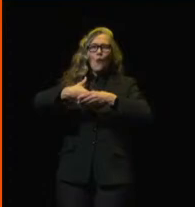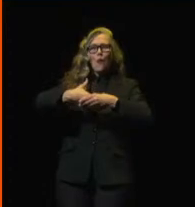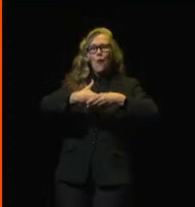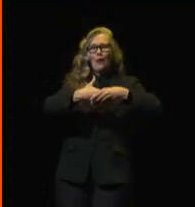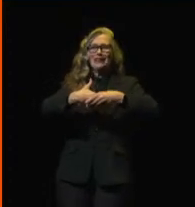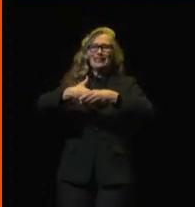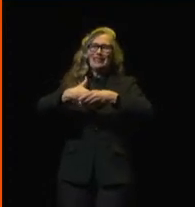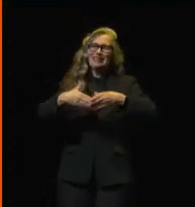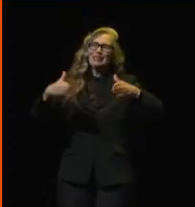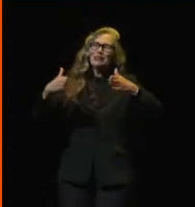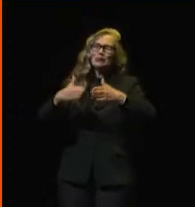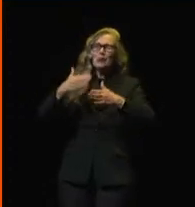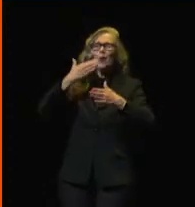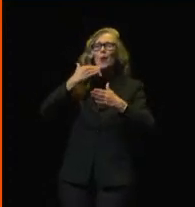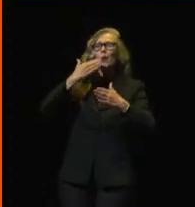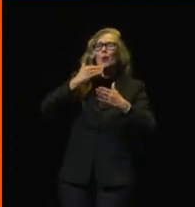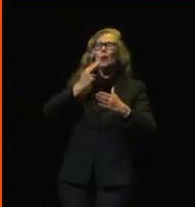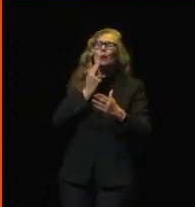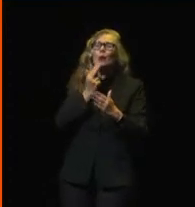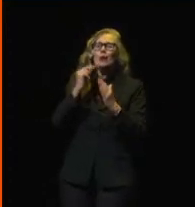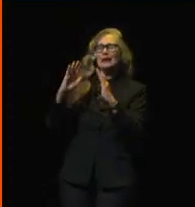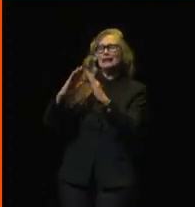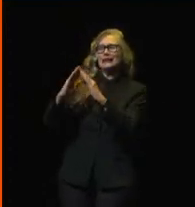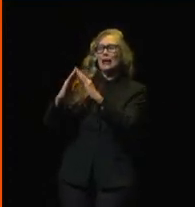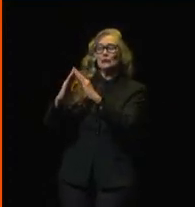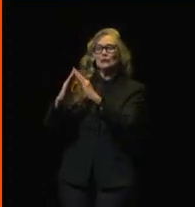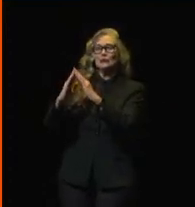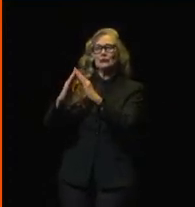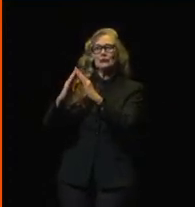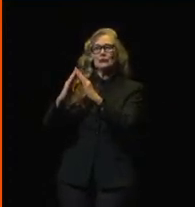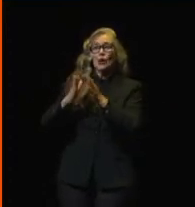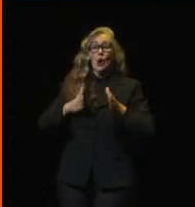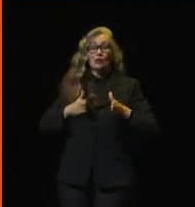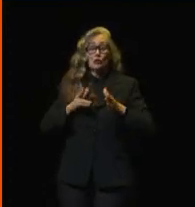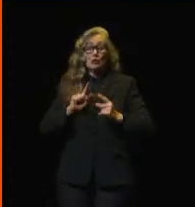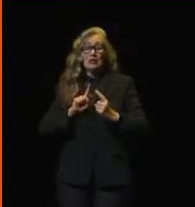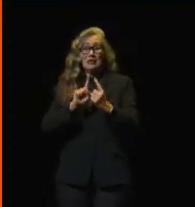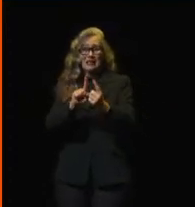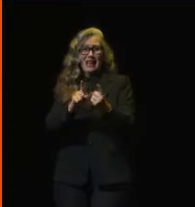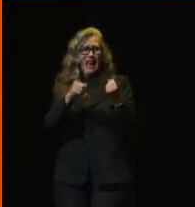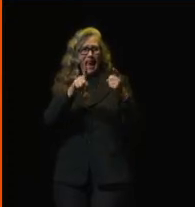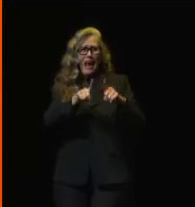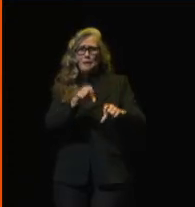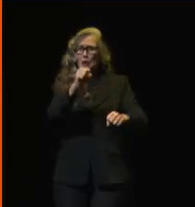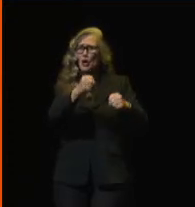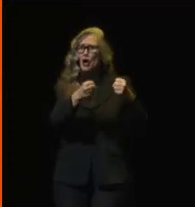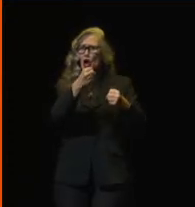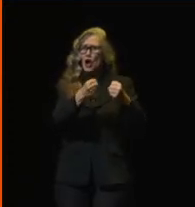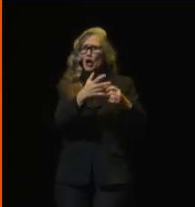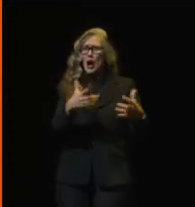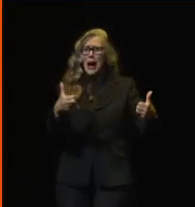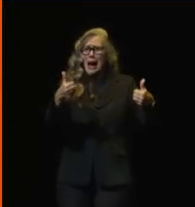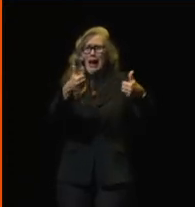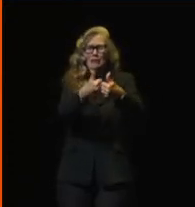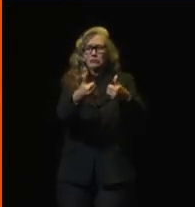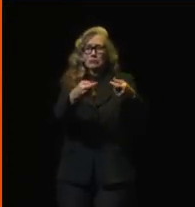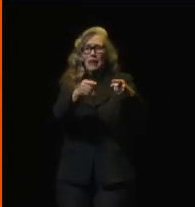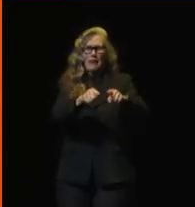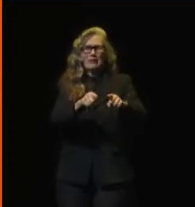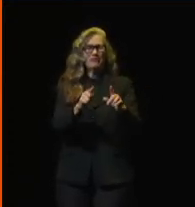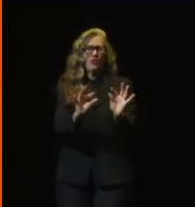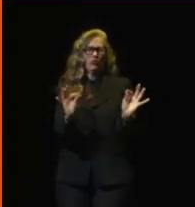town we were staying in. And as we were walking down the street, a small car accident happened a little ways away from us, just a fender